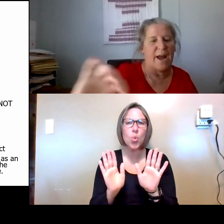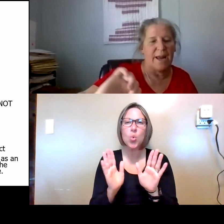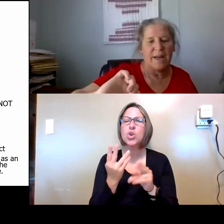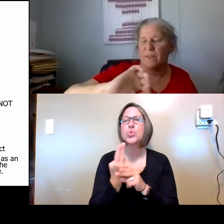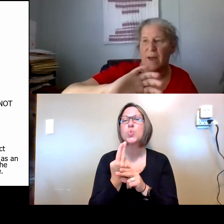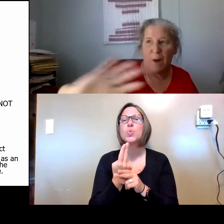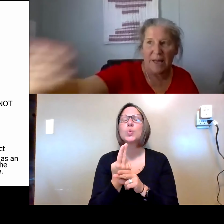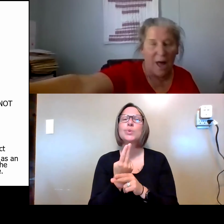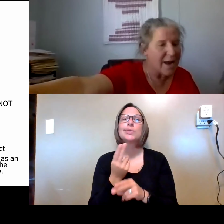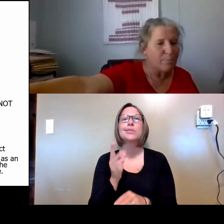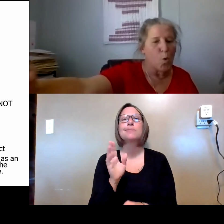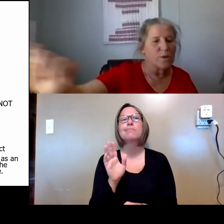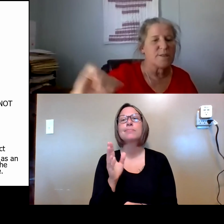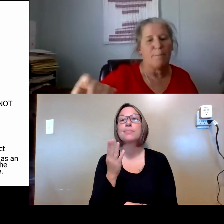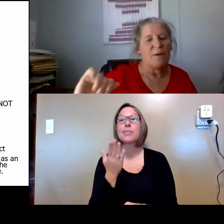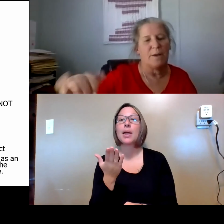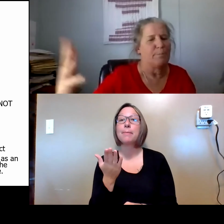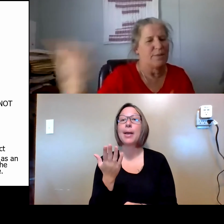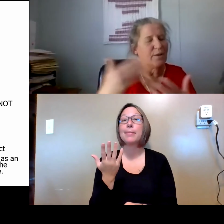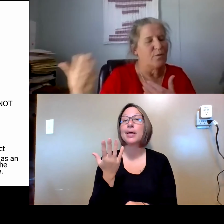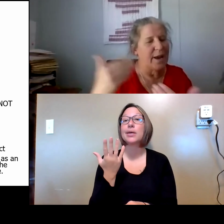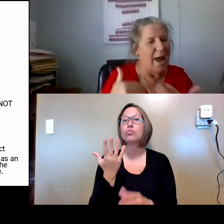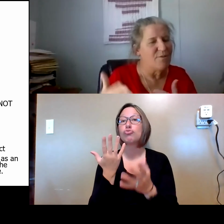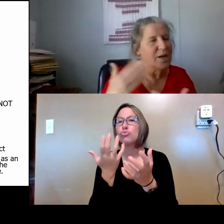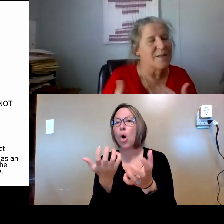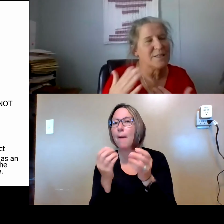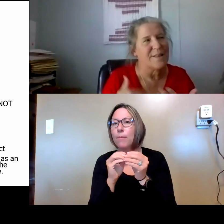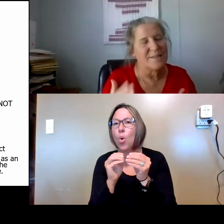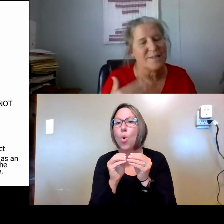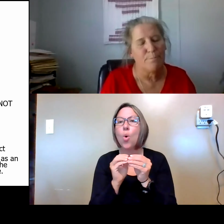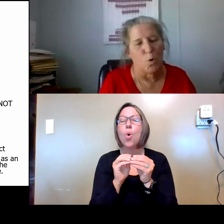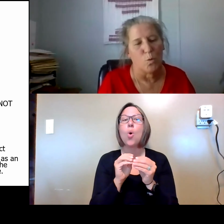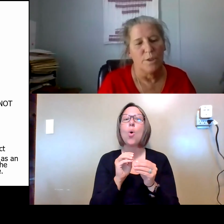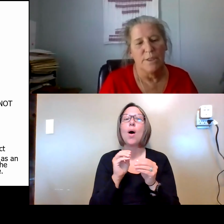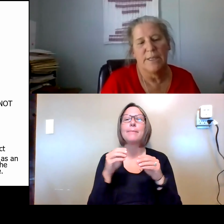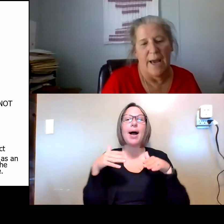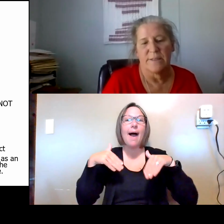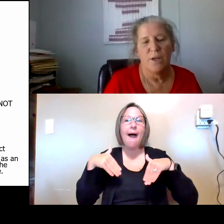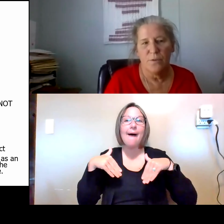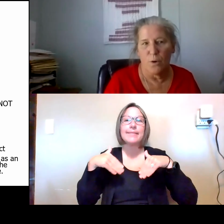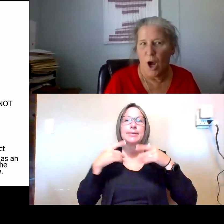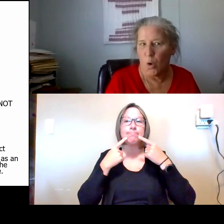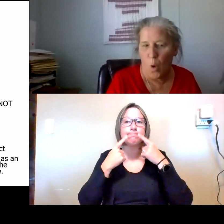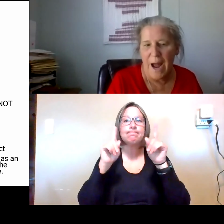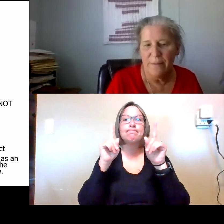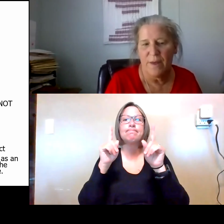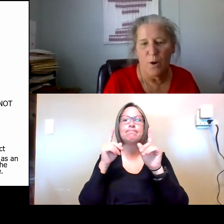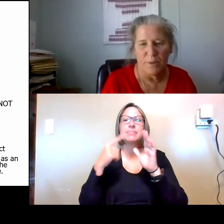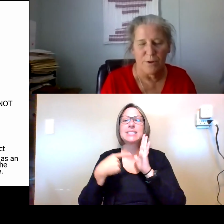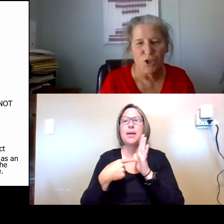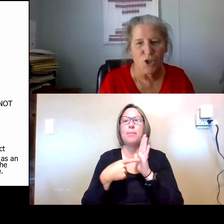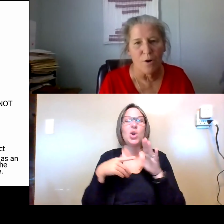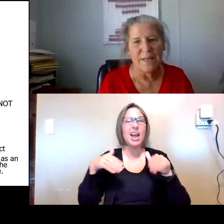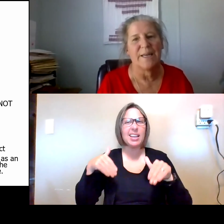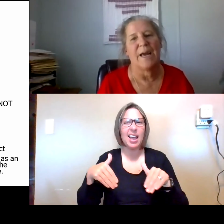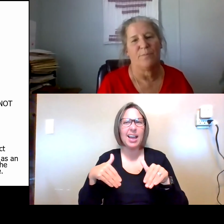of they might like more some of it, but they haven't gotten to that symbol yet. They're not quite there, but